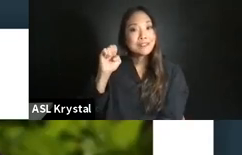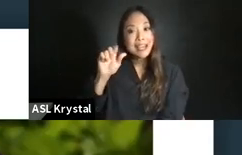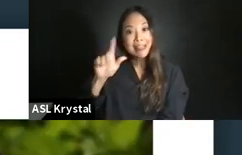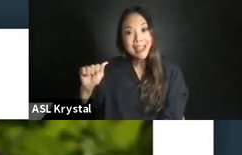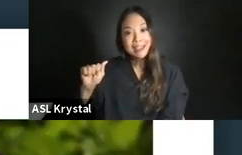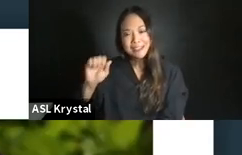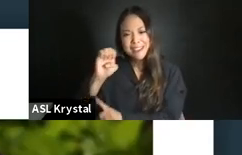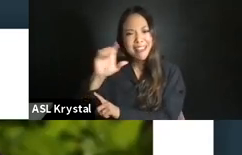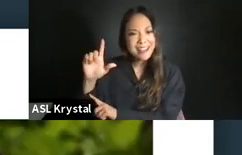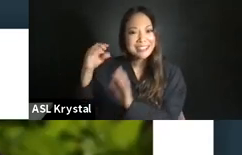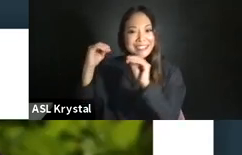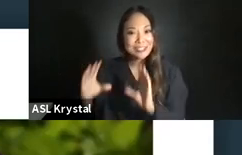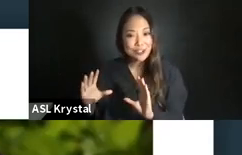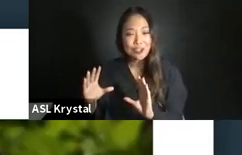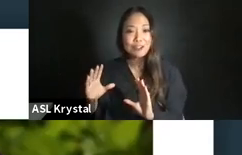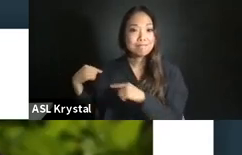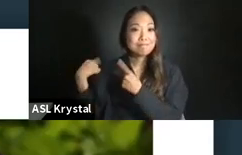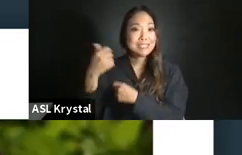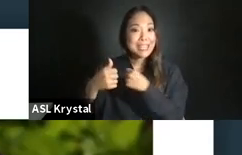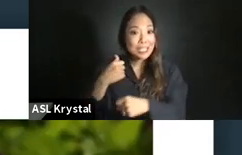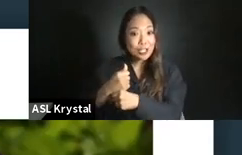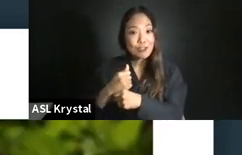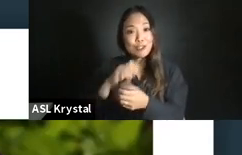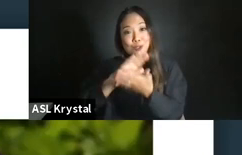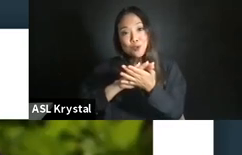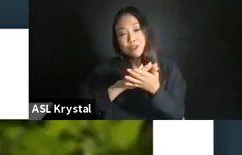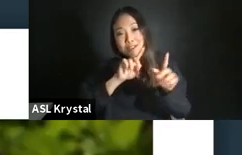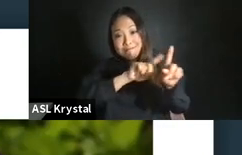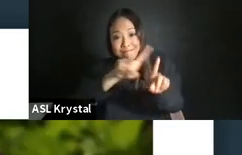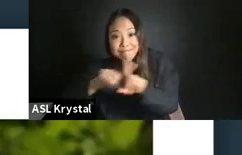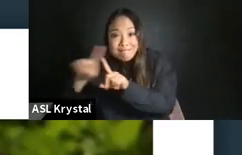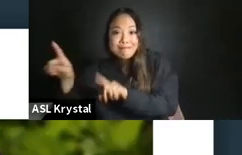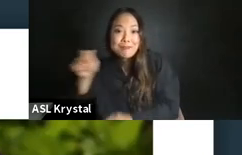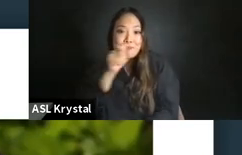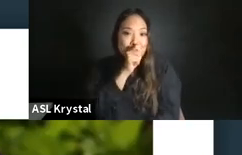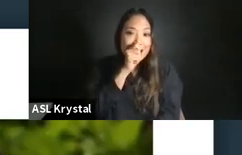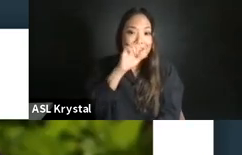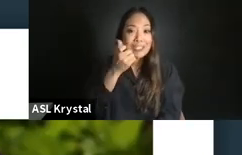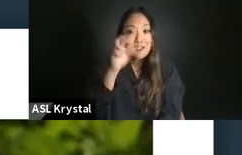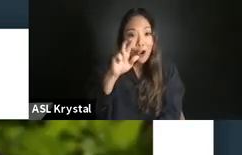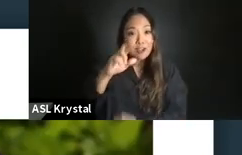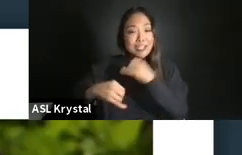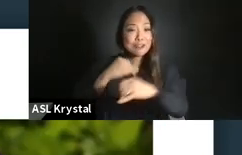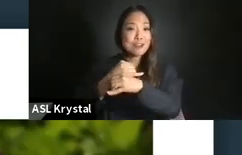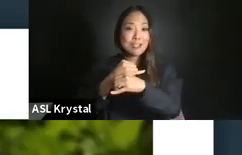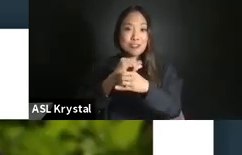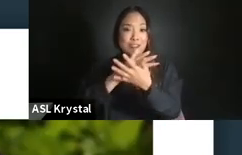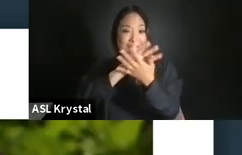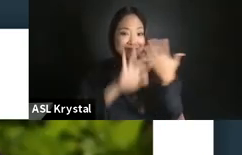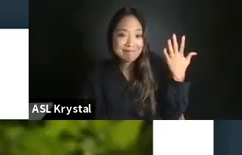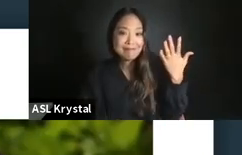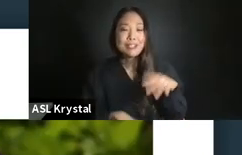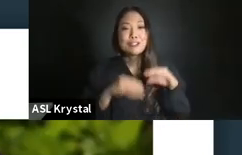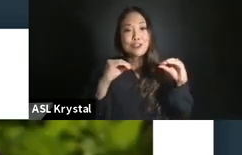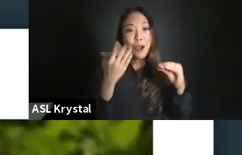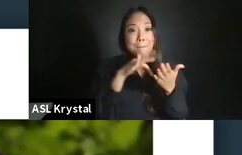schools private schools charter schools and even international schools and she's taught at the middle school high school and